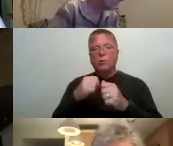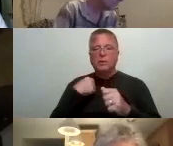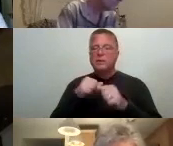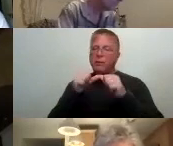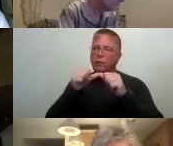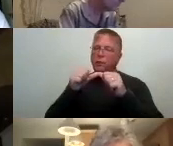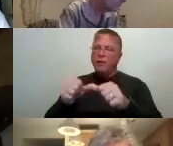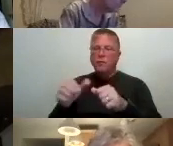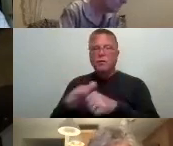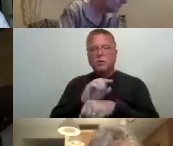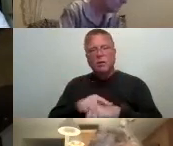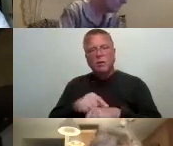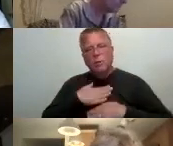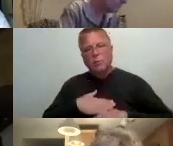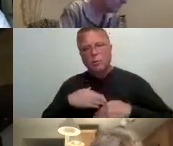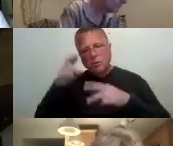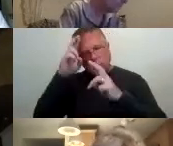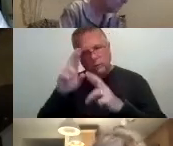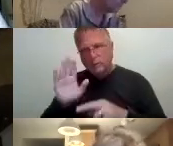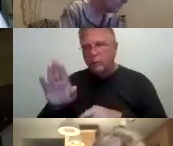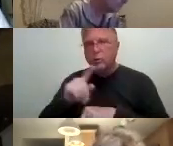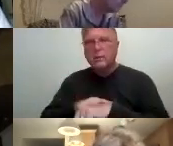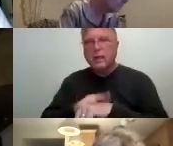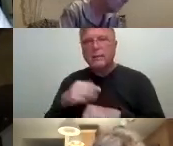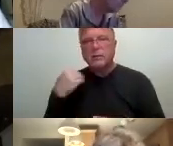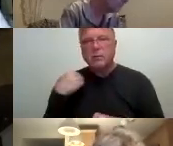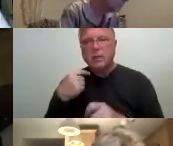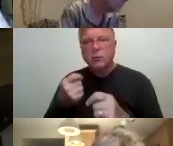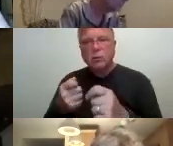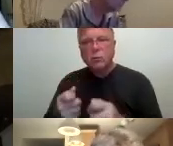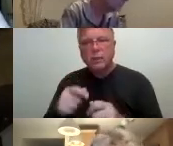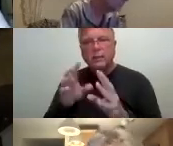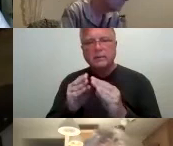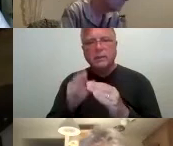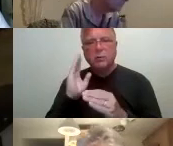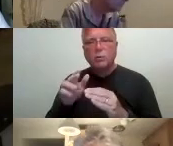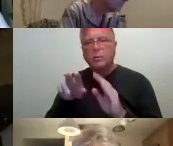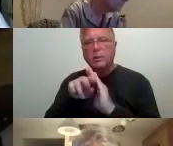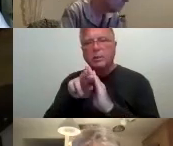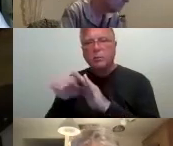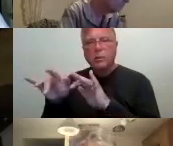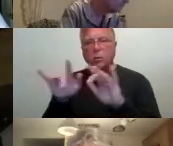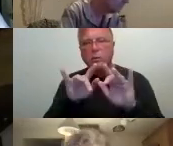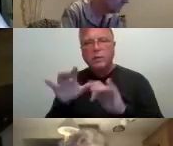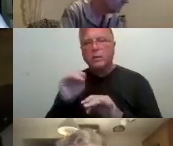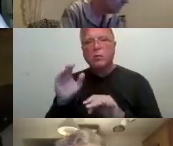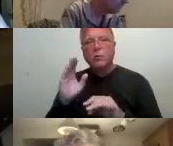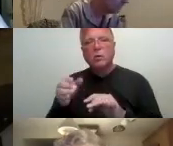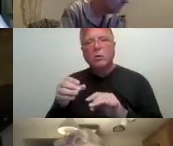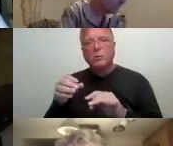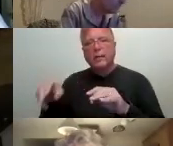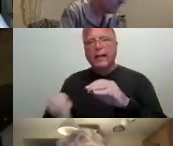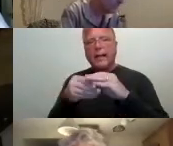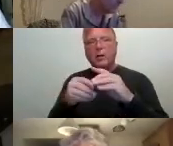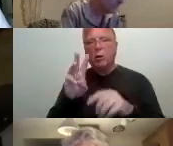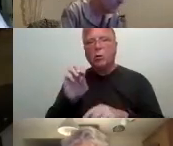We appreciate and respect your time. Just reminding you really quick that this meeting is going to be recorded. And it's going to be put in our website along